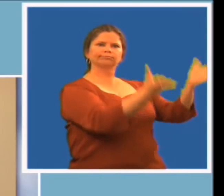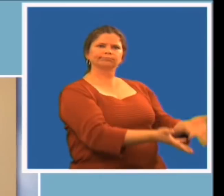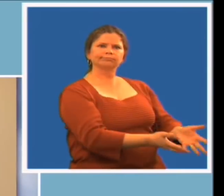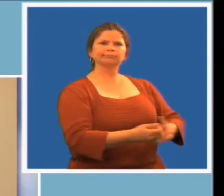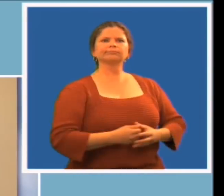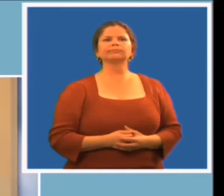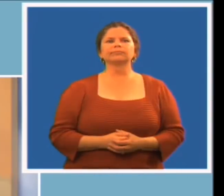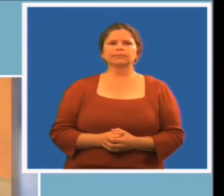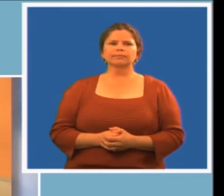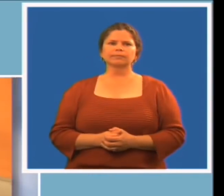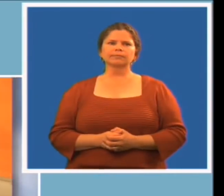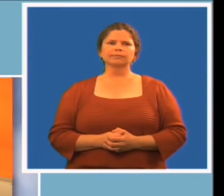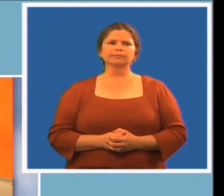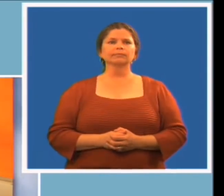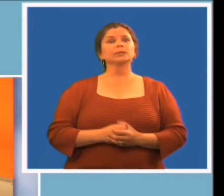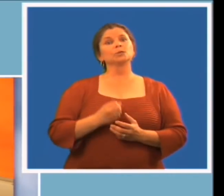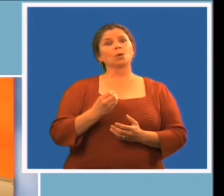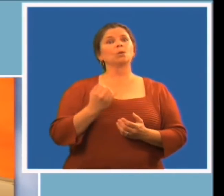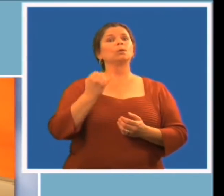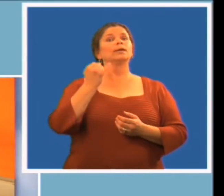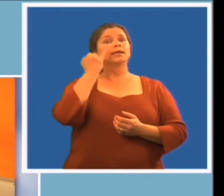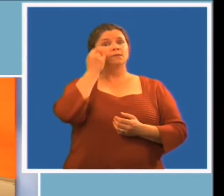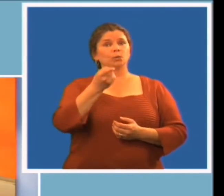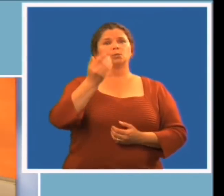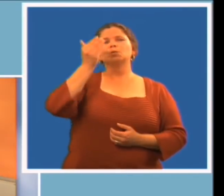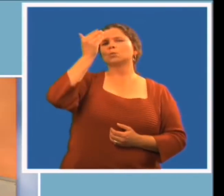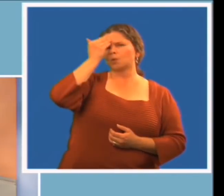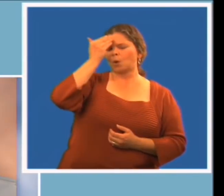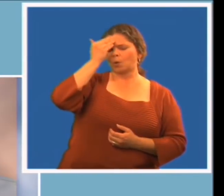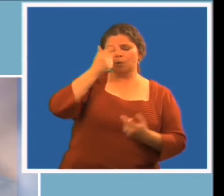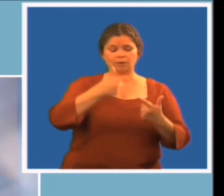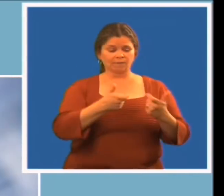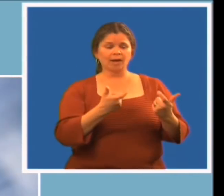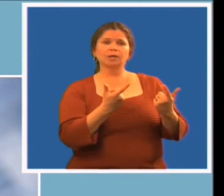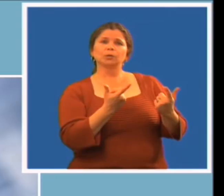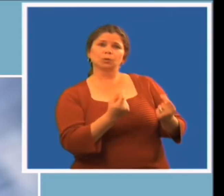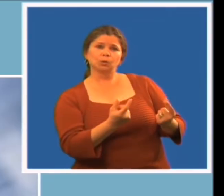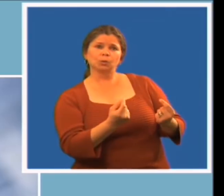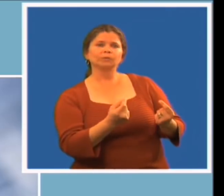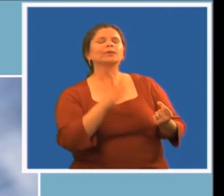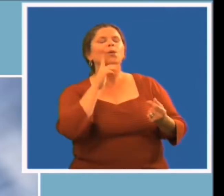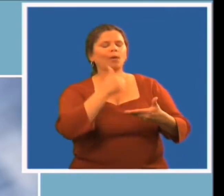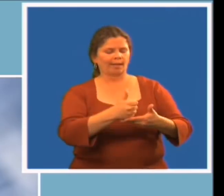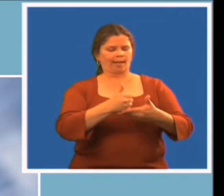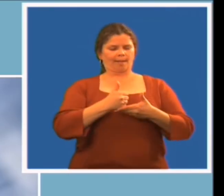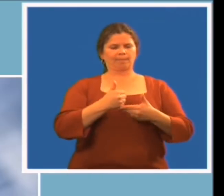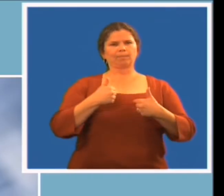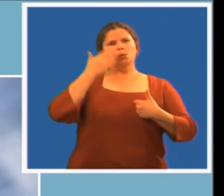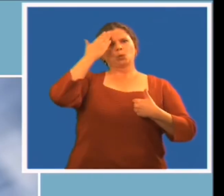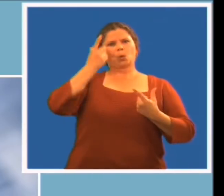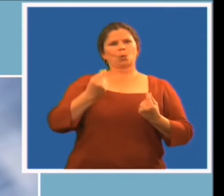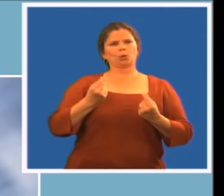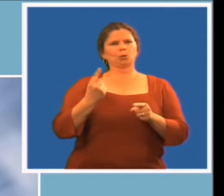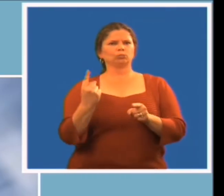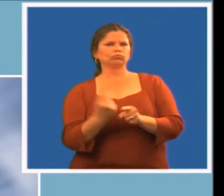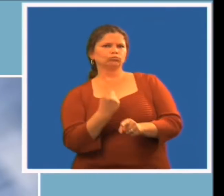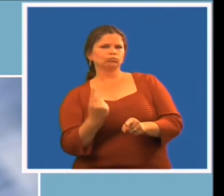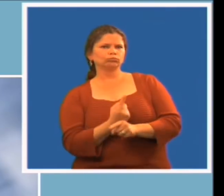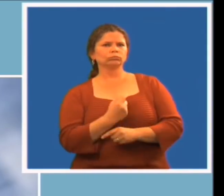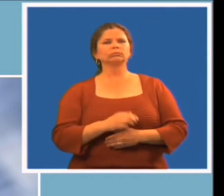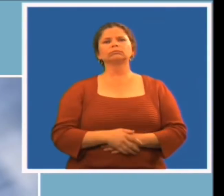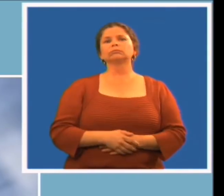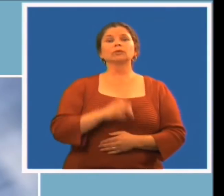that person's personal space. If you think of the device in this way, it will help you to react